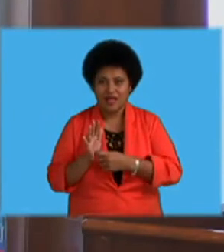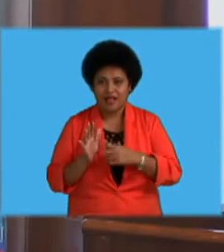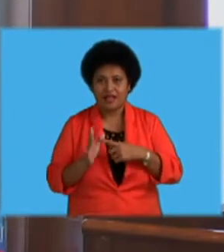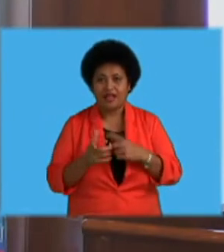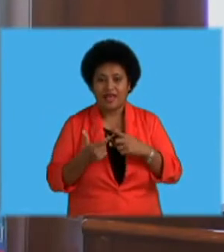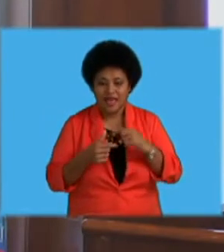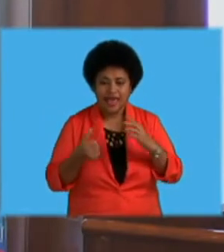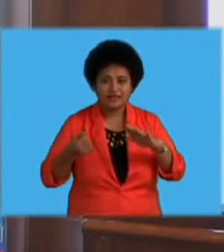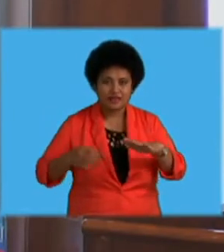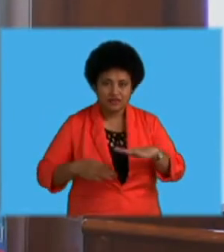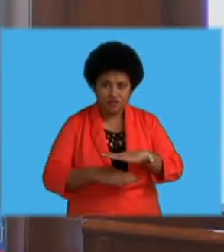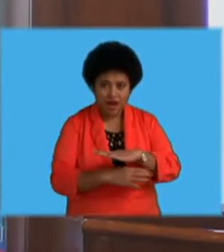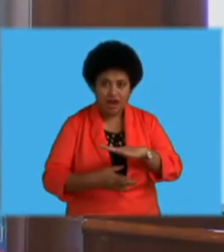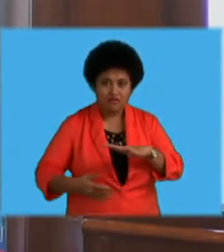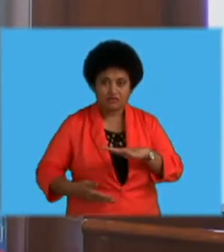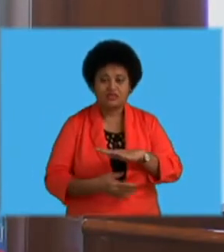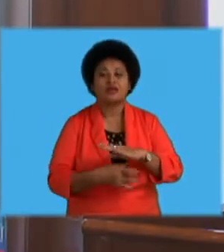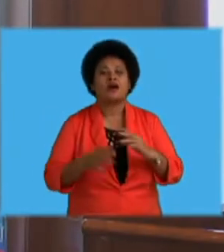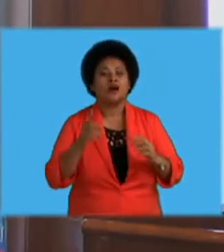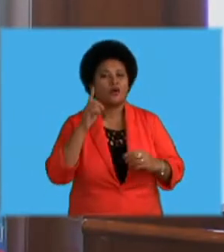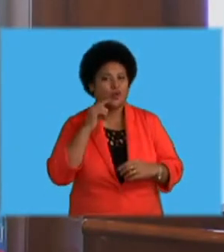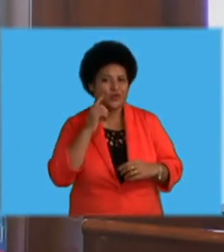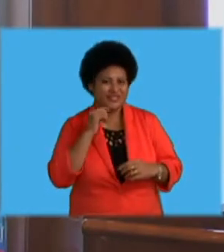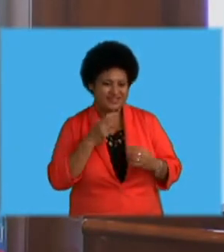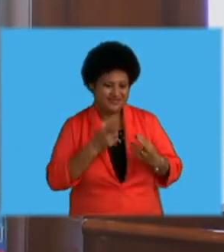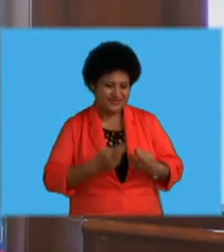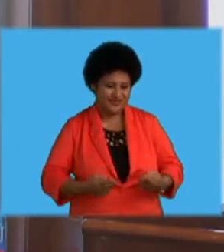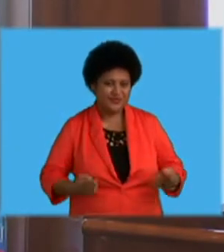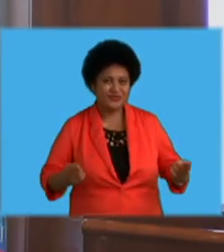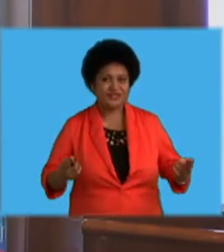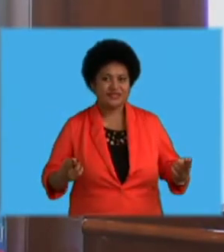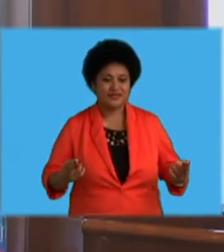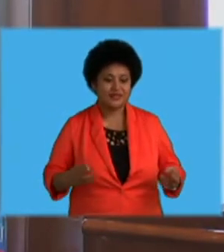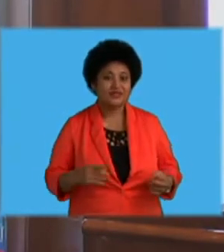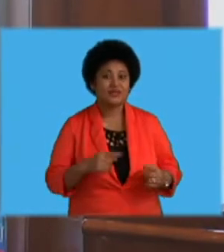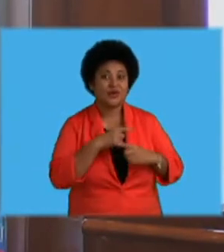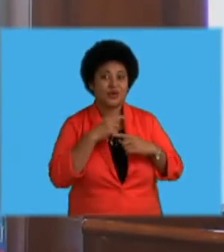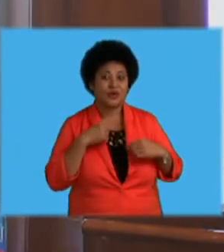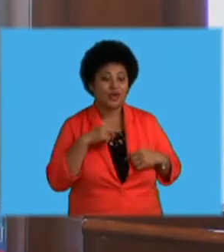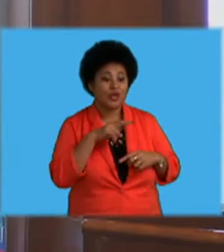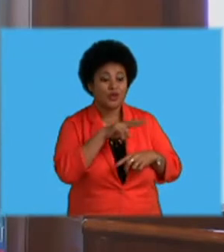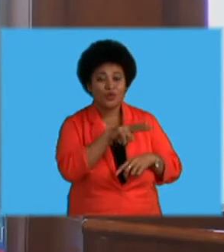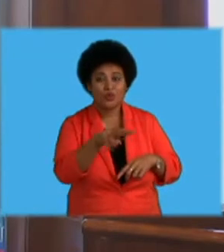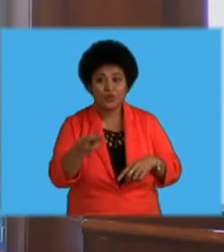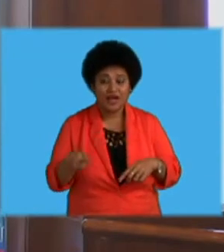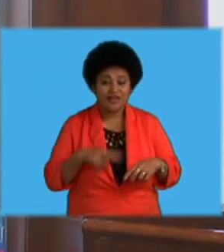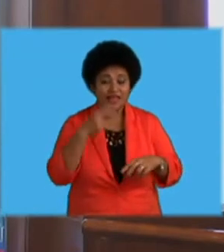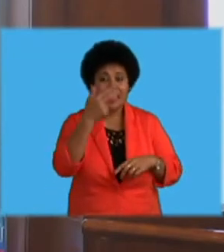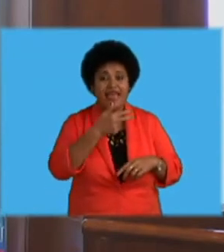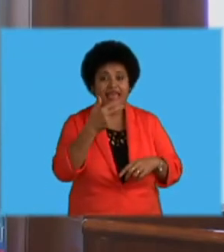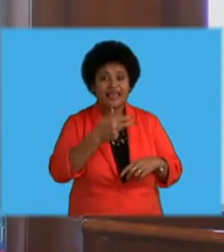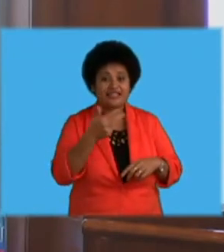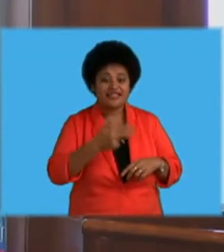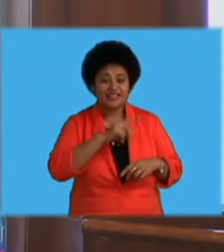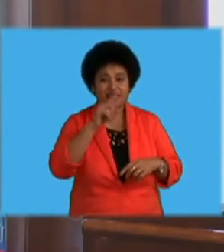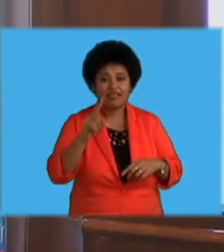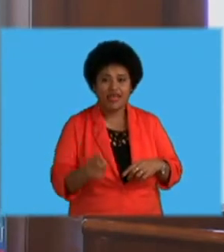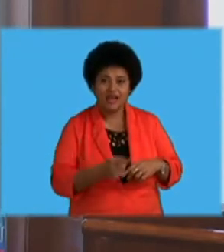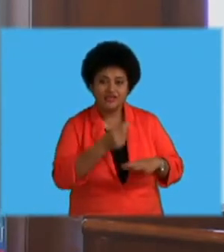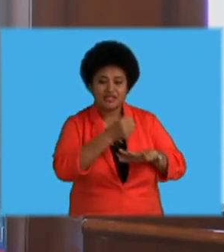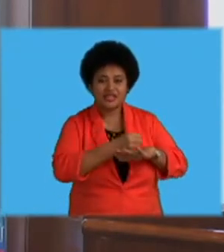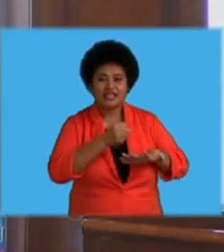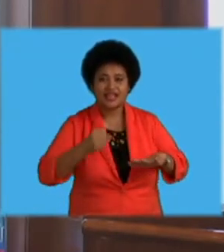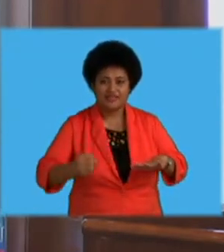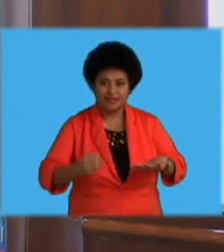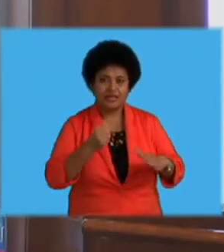In perspective, and to put into perspective, Honourable Deputy Speaker, we look after 18,000 state leases, land leases covering about